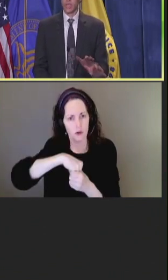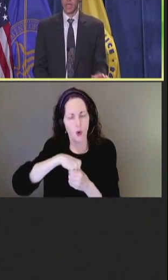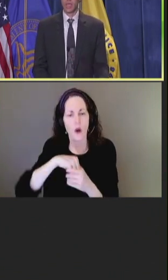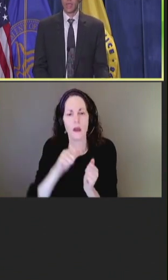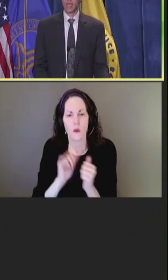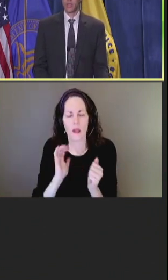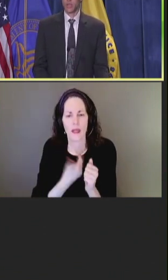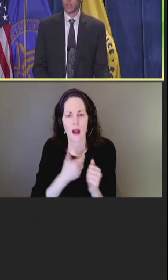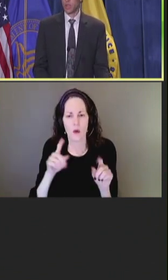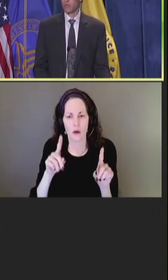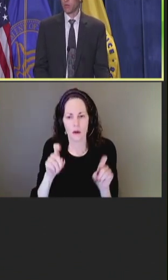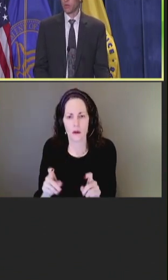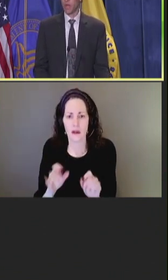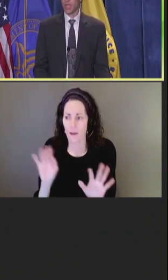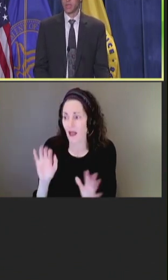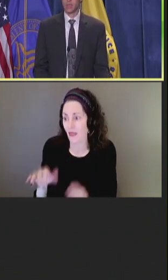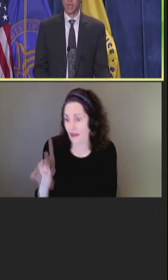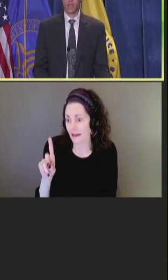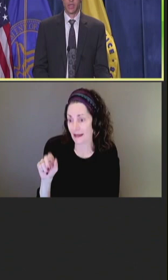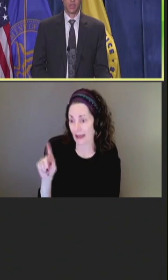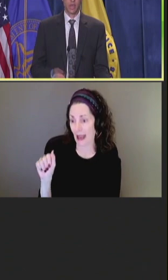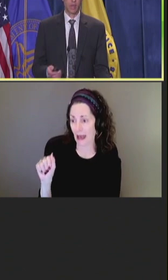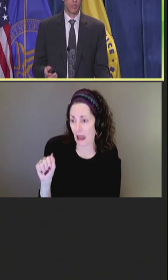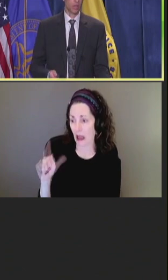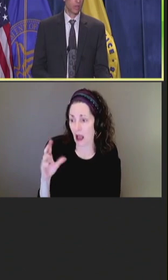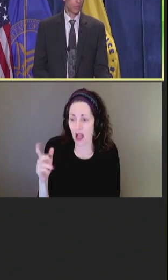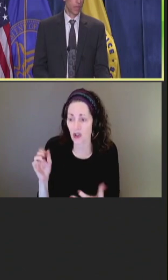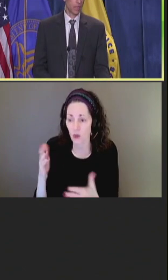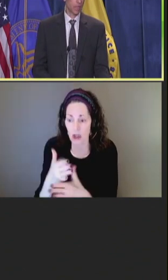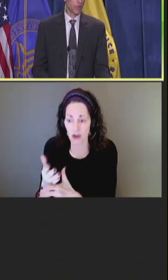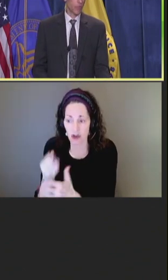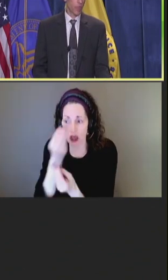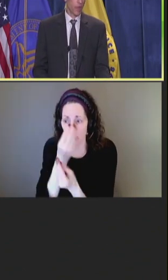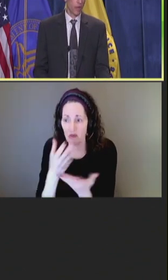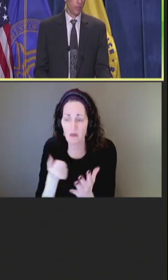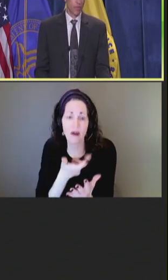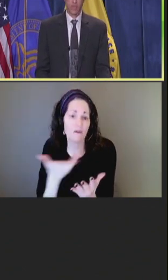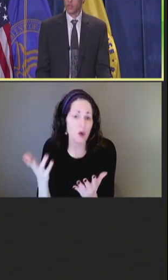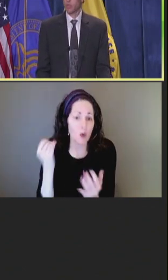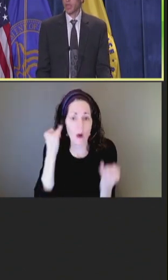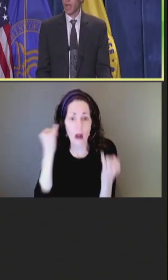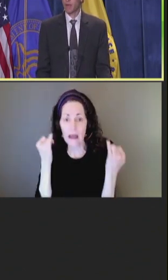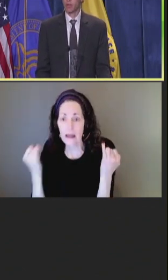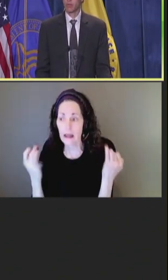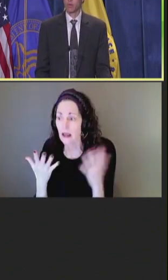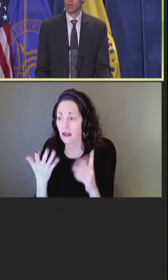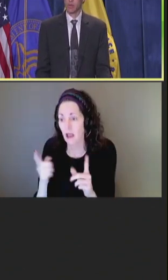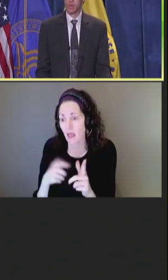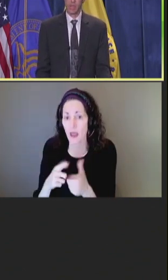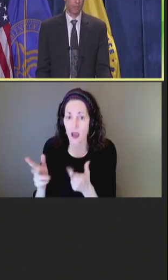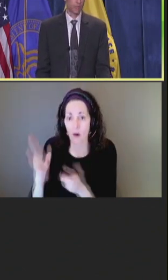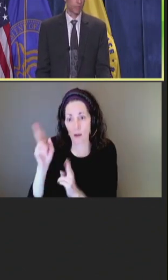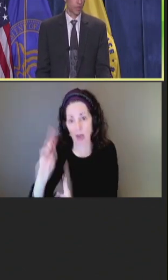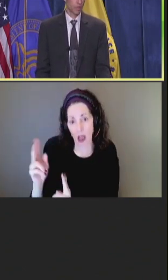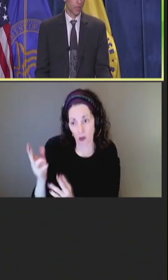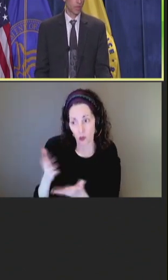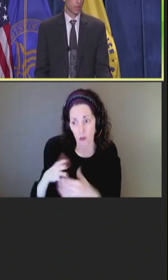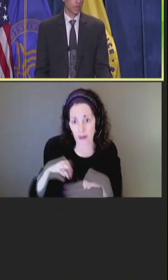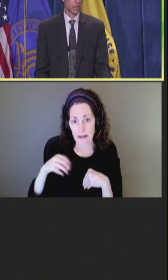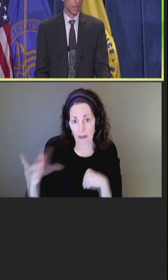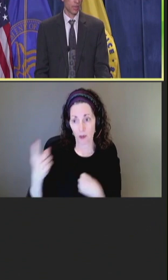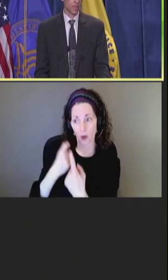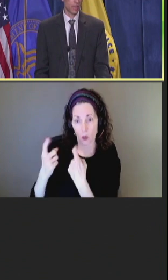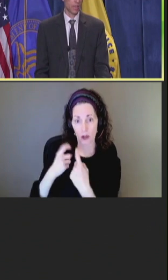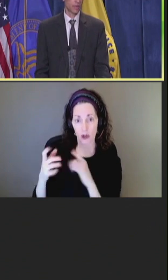the data. I'd like to just share a few thoughts and speculation, and I'd be honored for any thoughts that you might have or questions